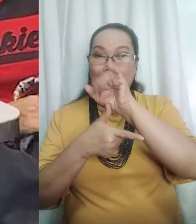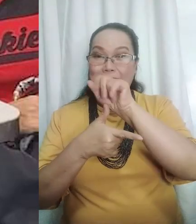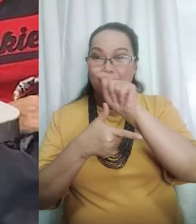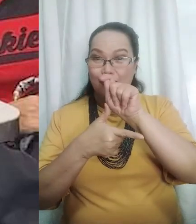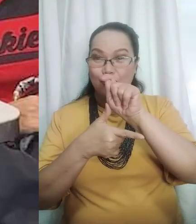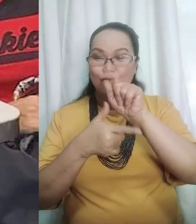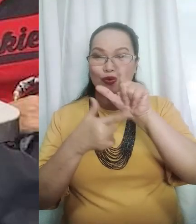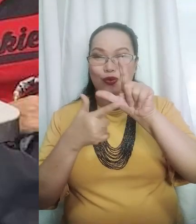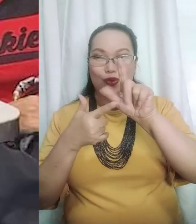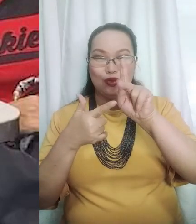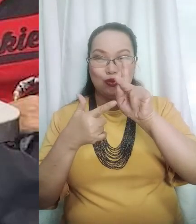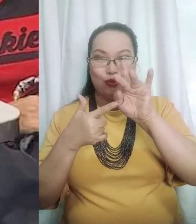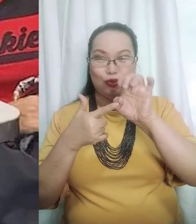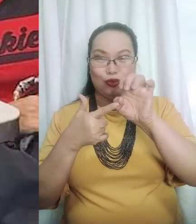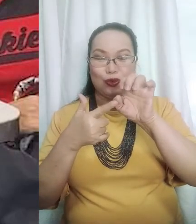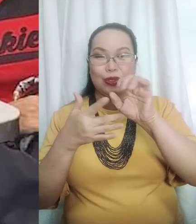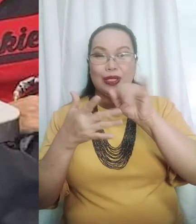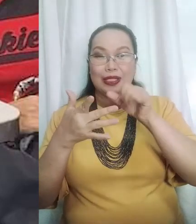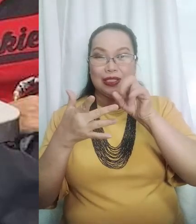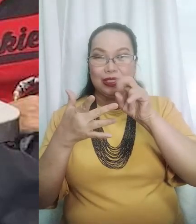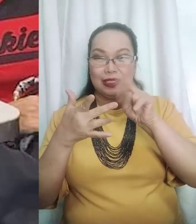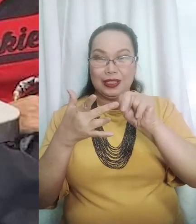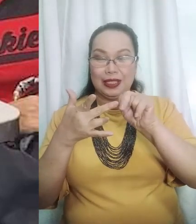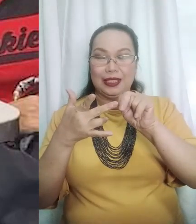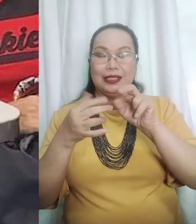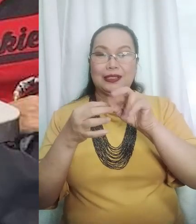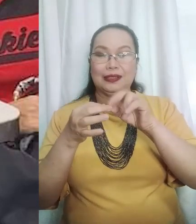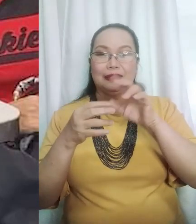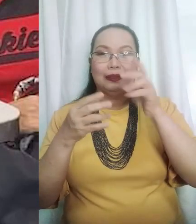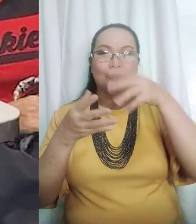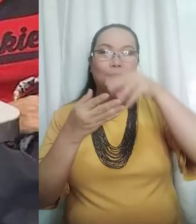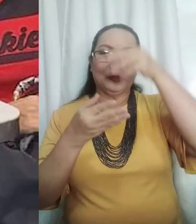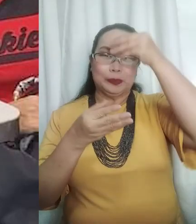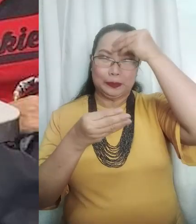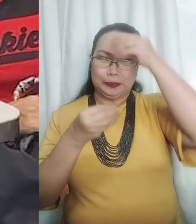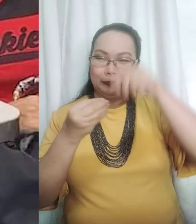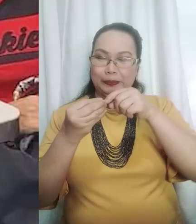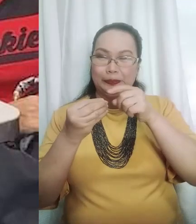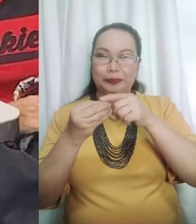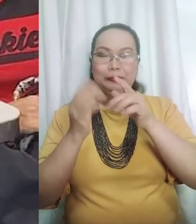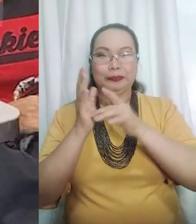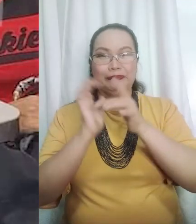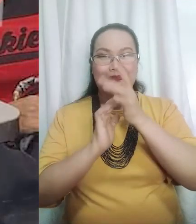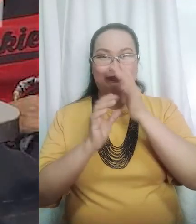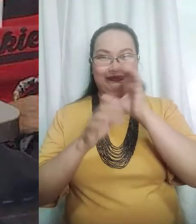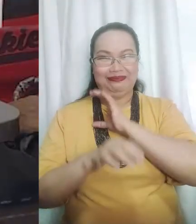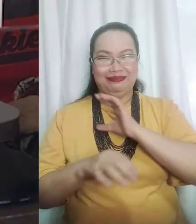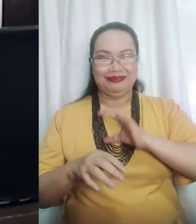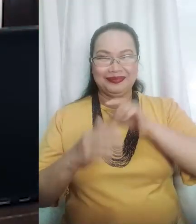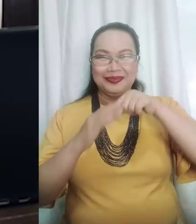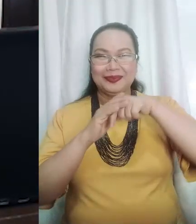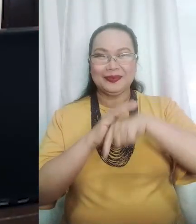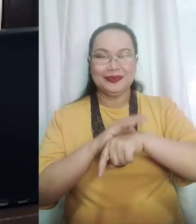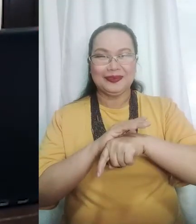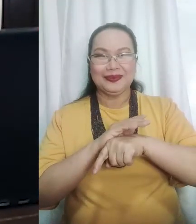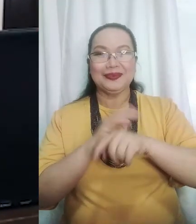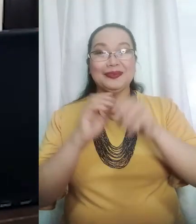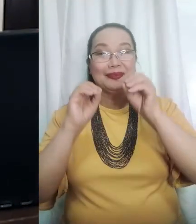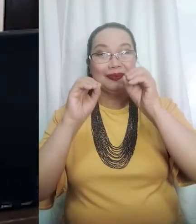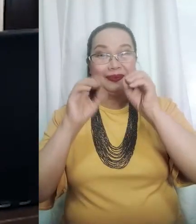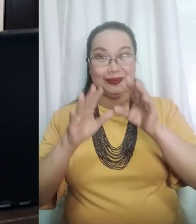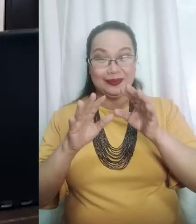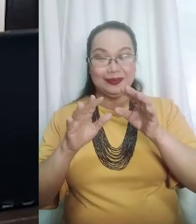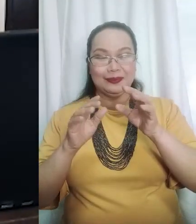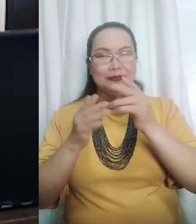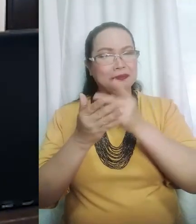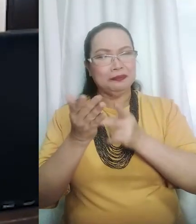John and know more about our Lord Jesus Christ on a deeper level through His teachings. Although part of